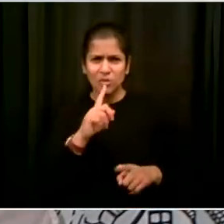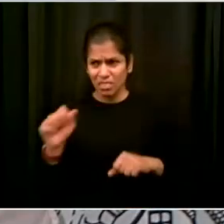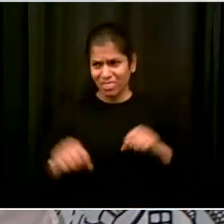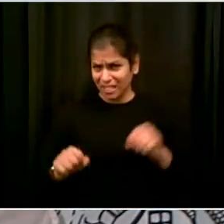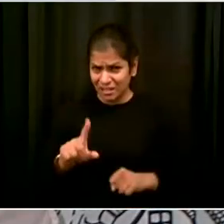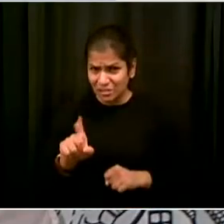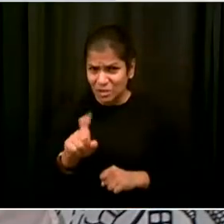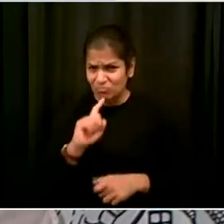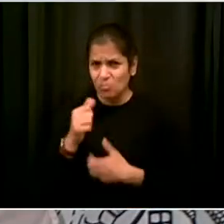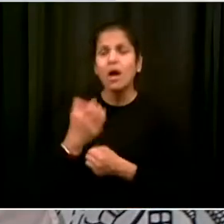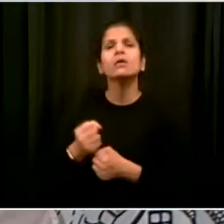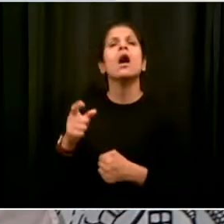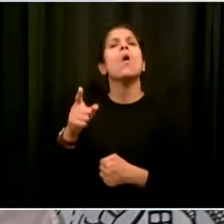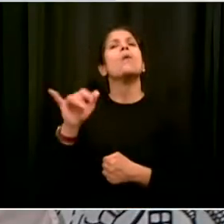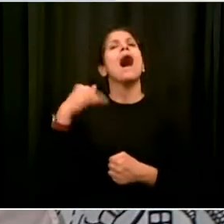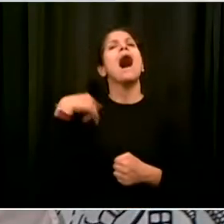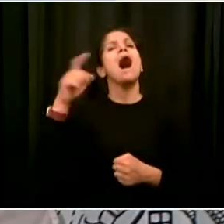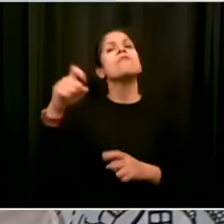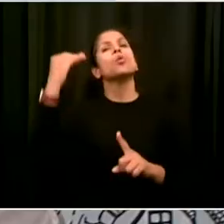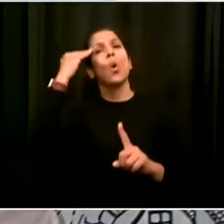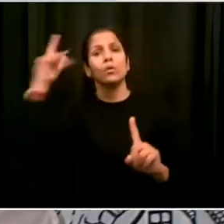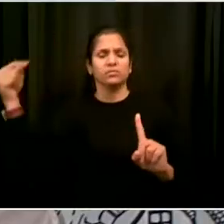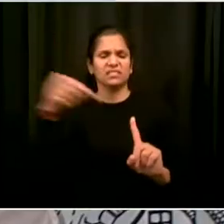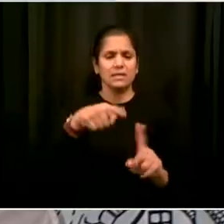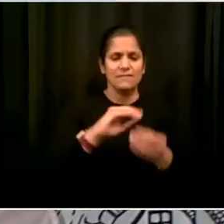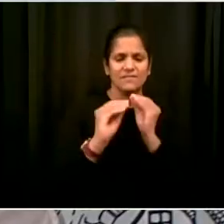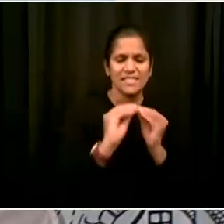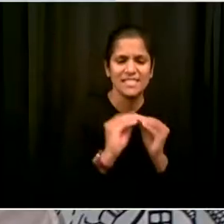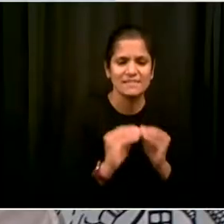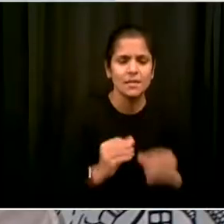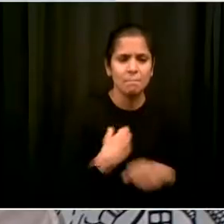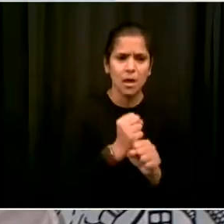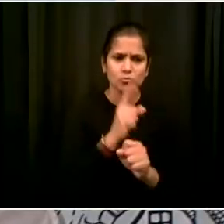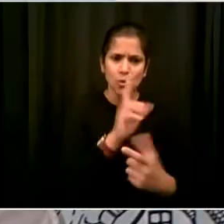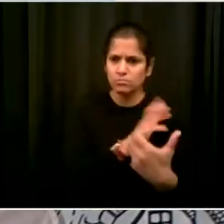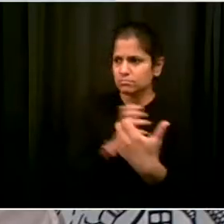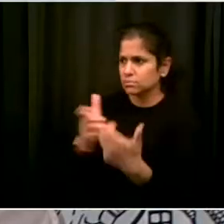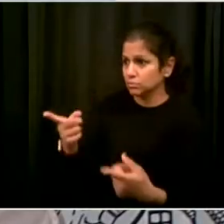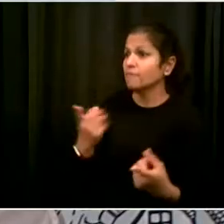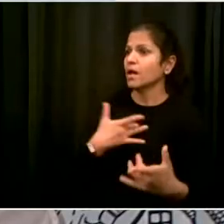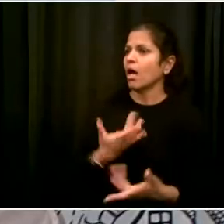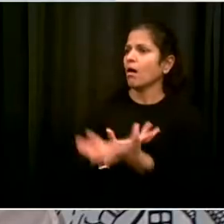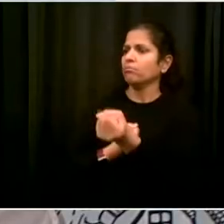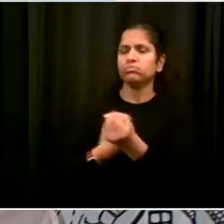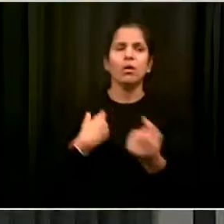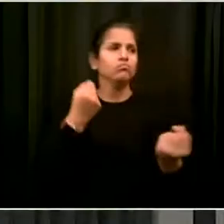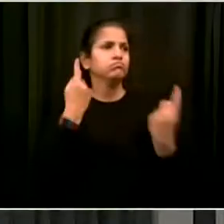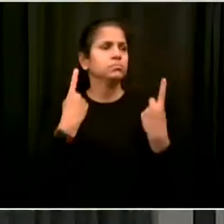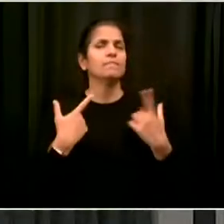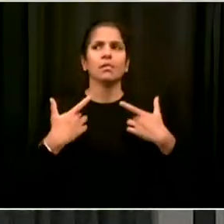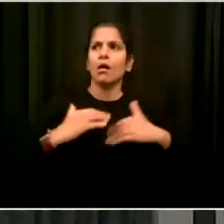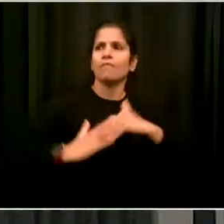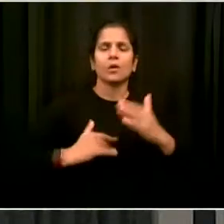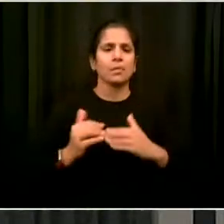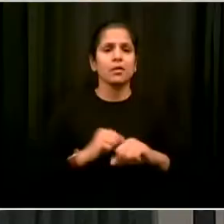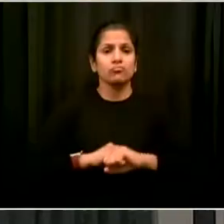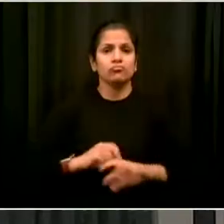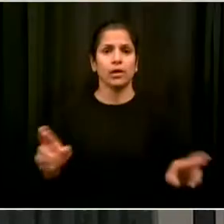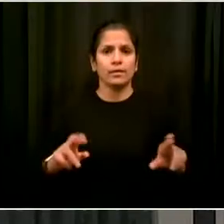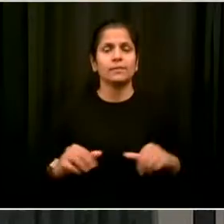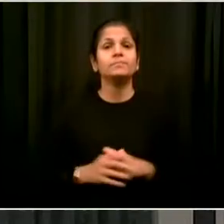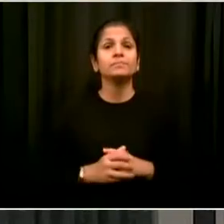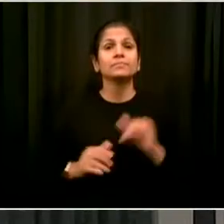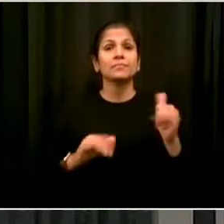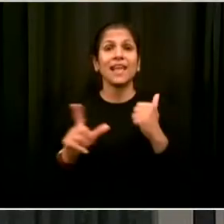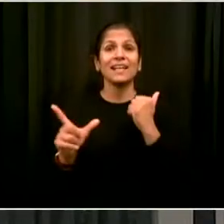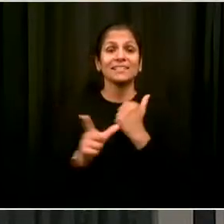the community to restore that trust and give people the evidence and faith they need to engage. So, Deputy Mayor, could you speak a little bit about that? Sure.